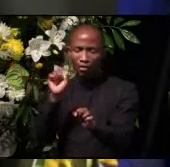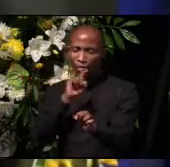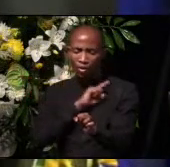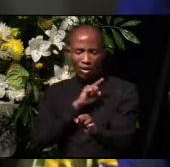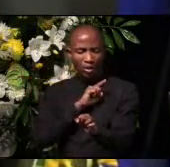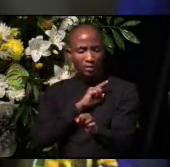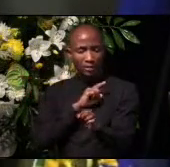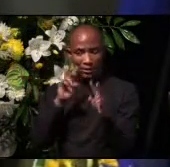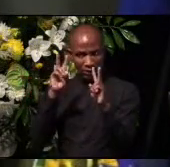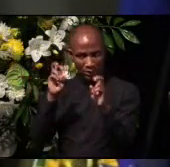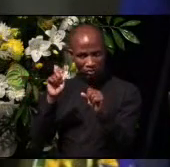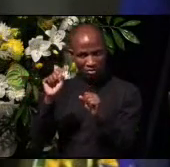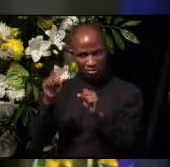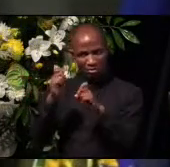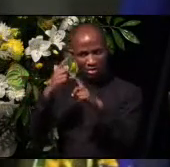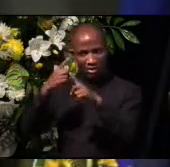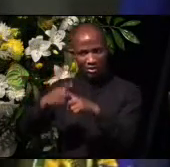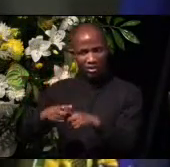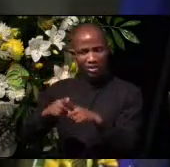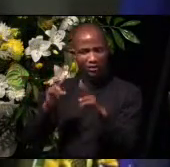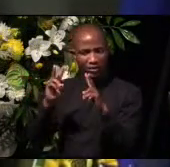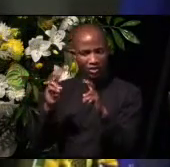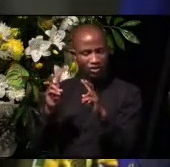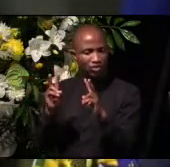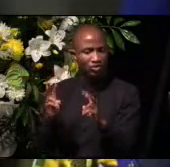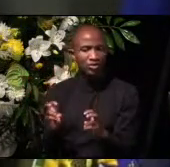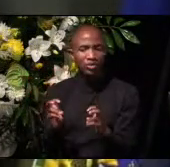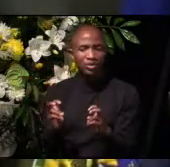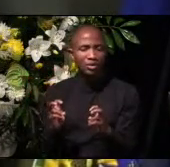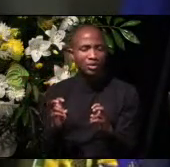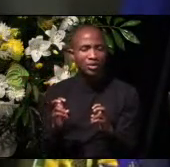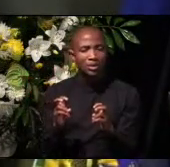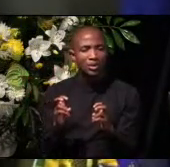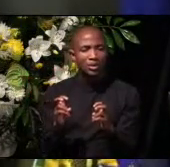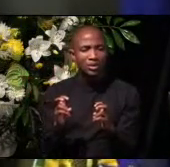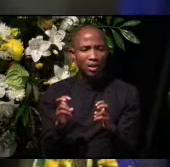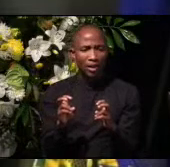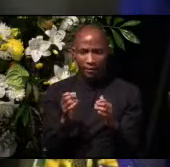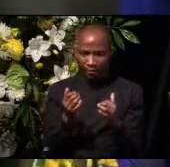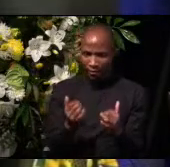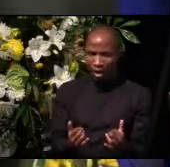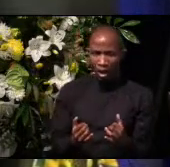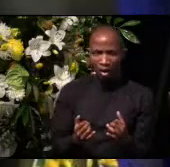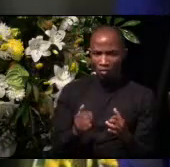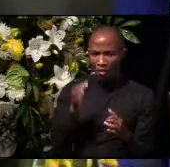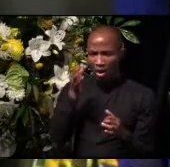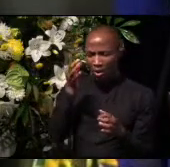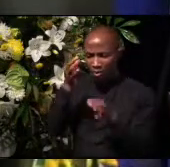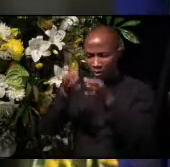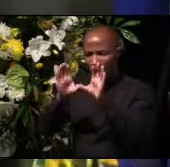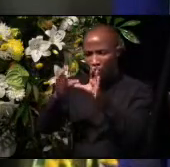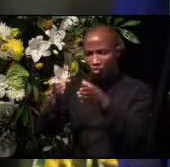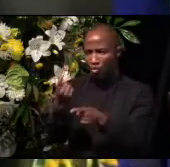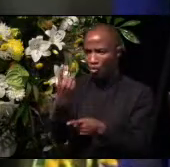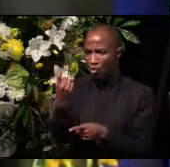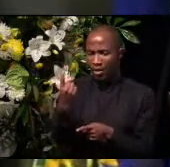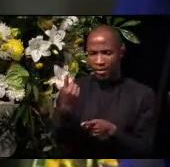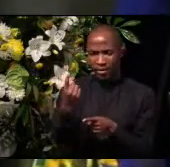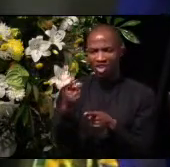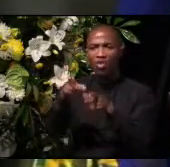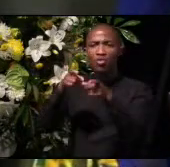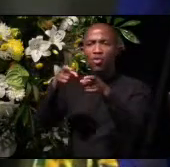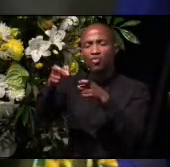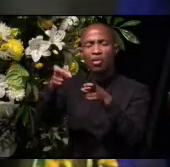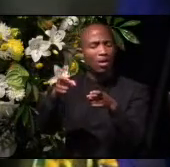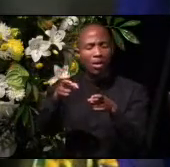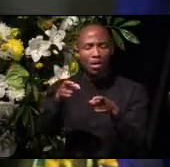but once you have a situation what where one party is not more anymore in control of government it means there's more